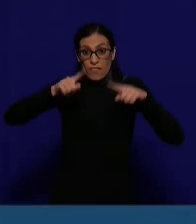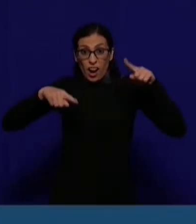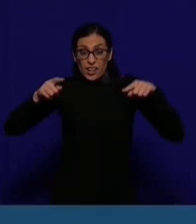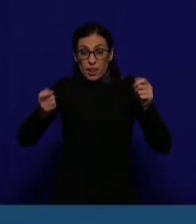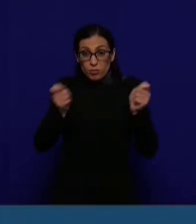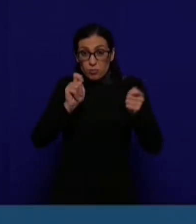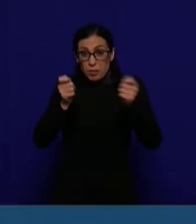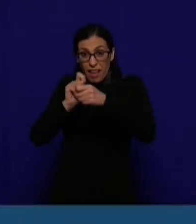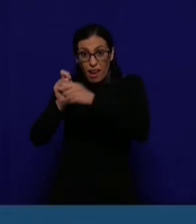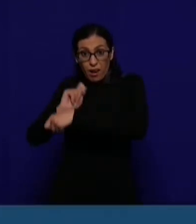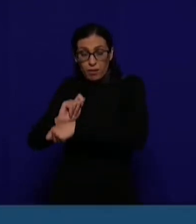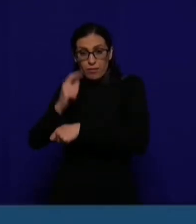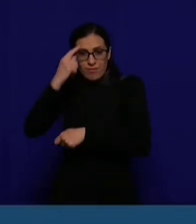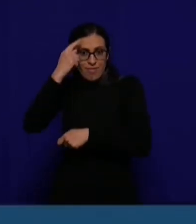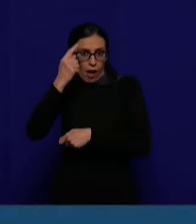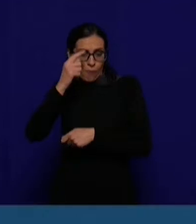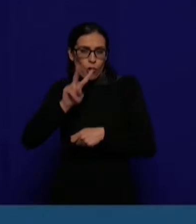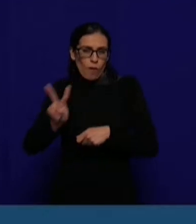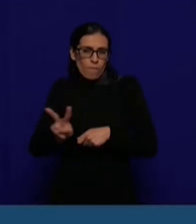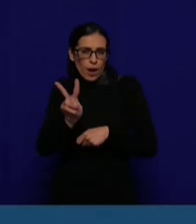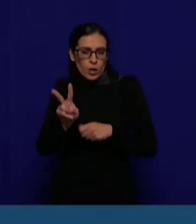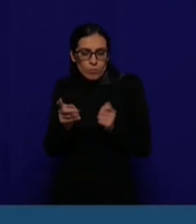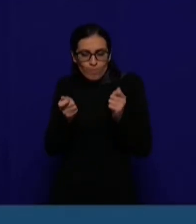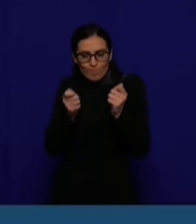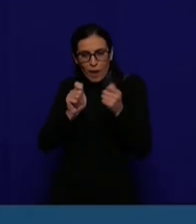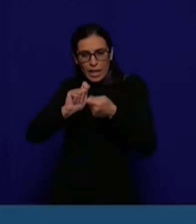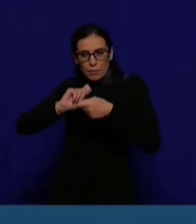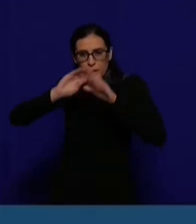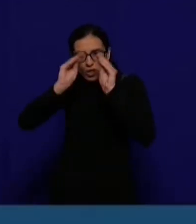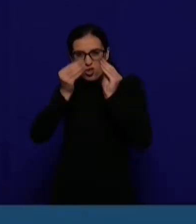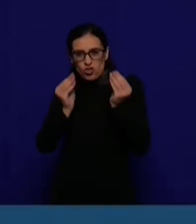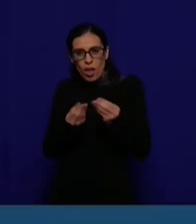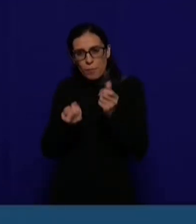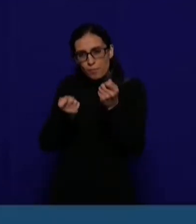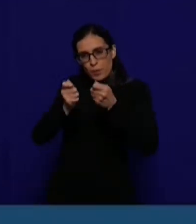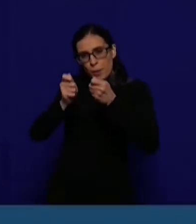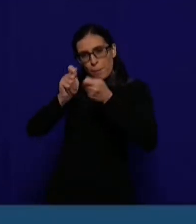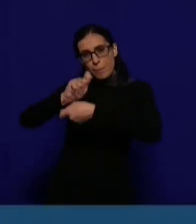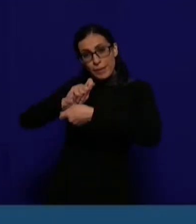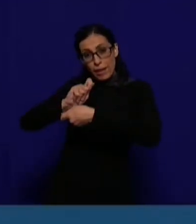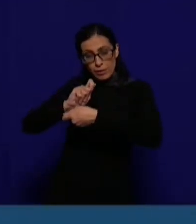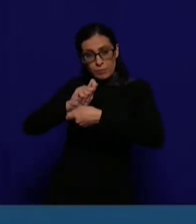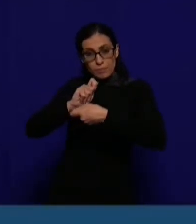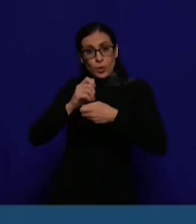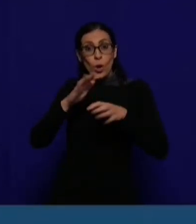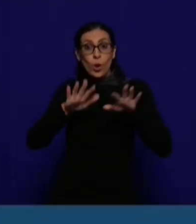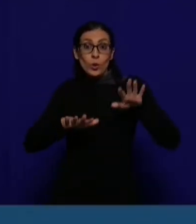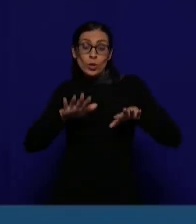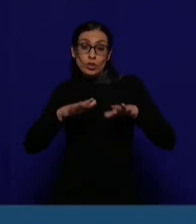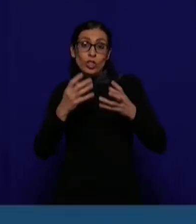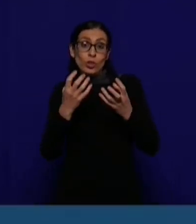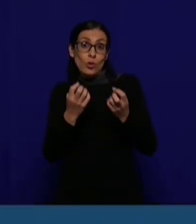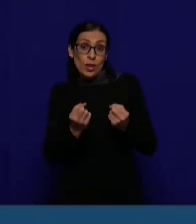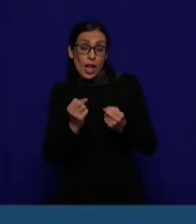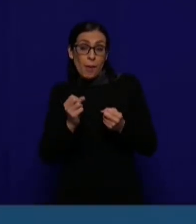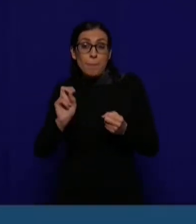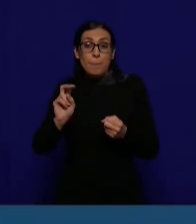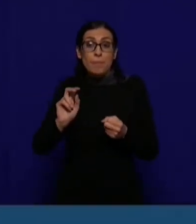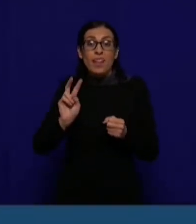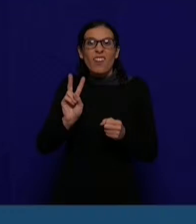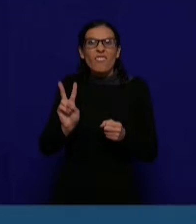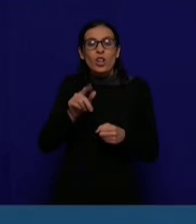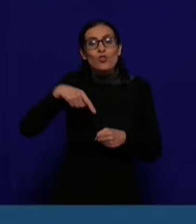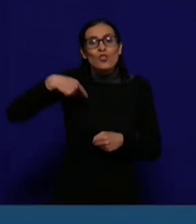mill-coronavirus nafu li jinbidel frekwentament u ġieli fil-bidla tiegħu jiġu żviluppati dawn il-varjanti